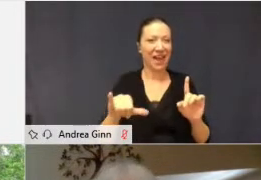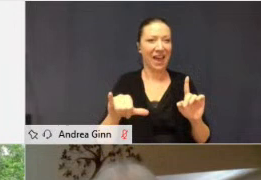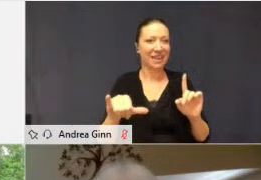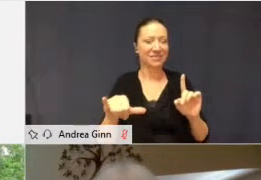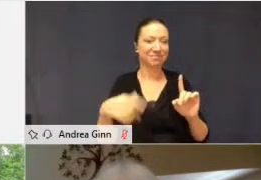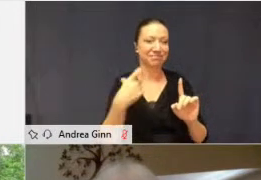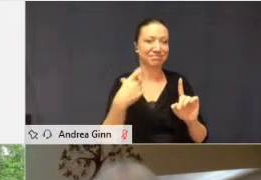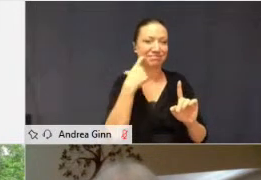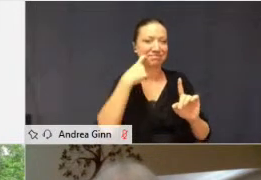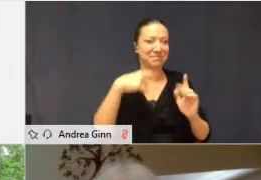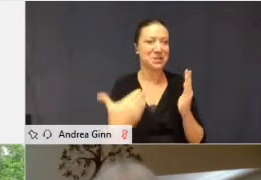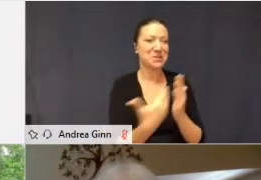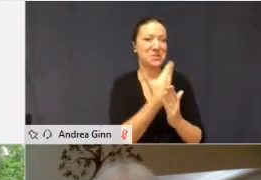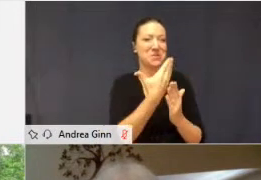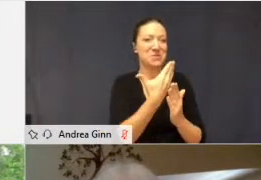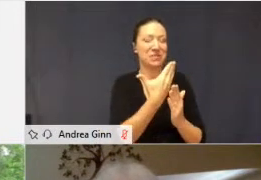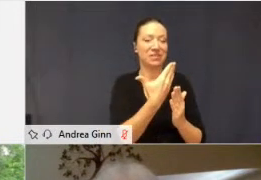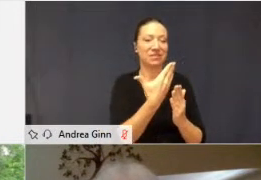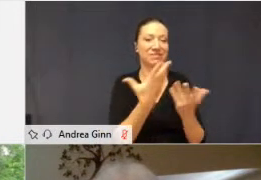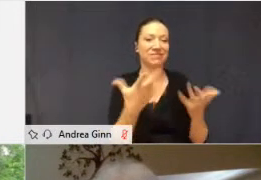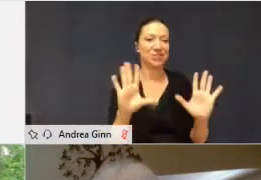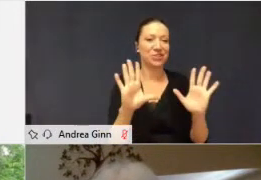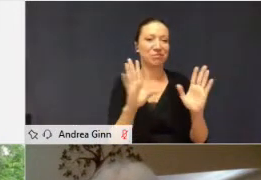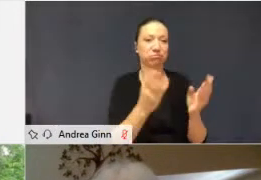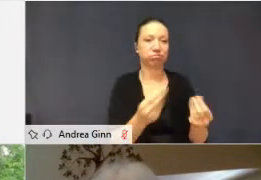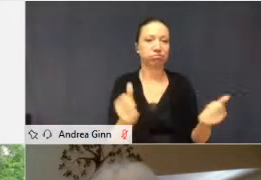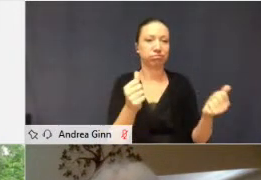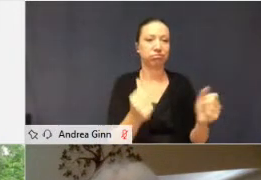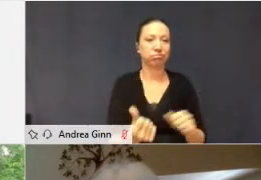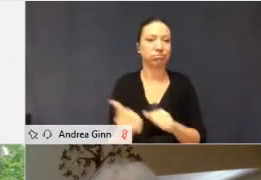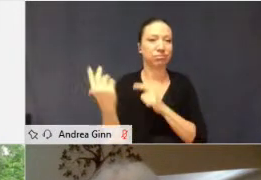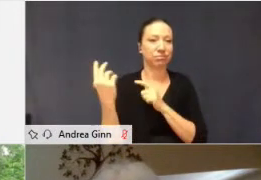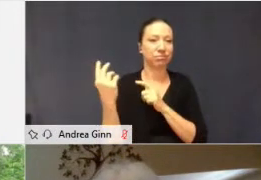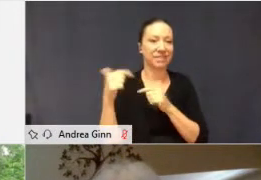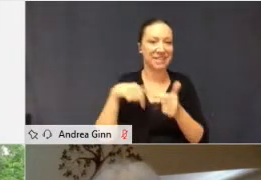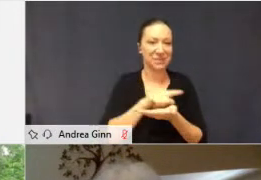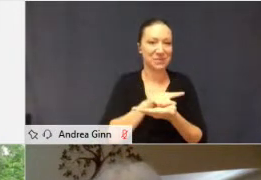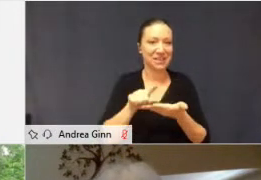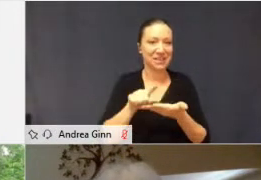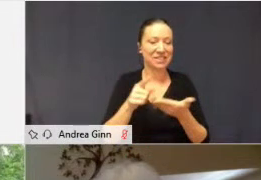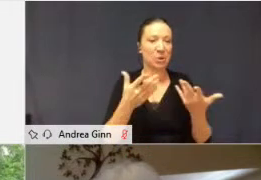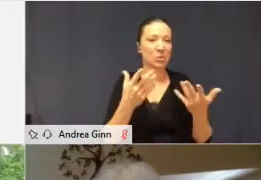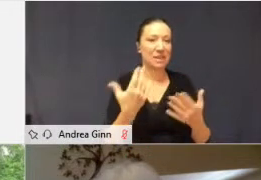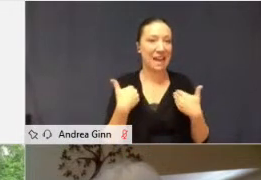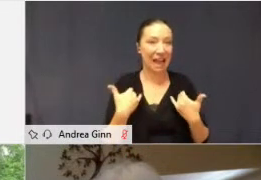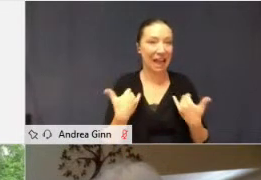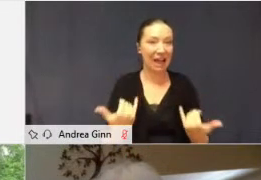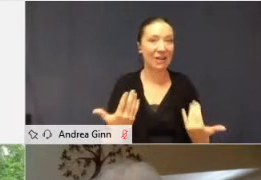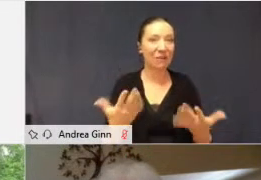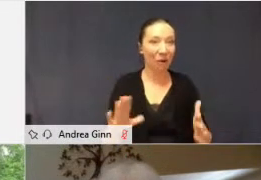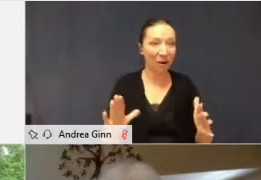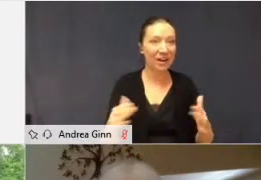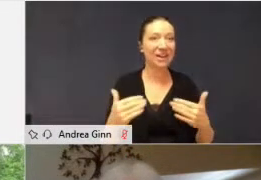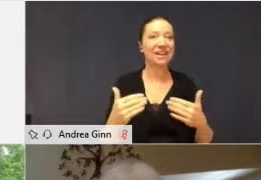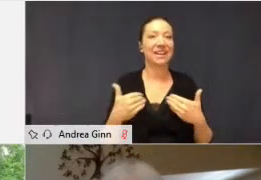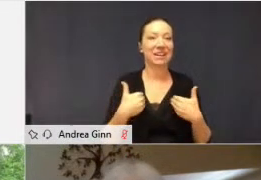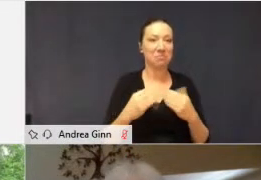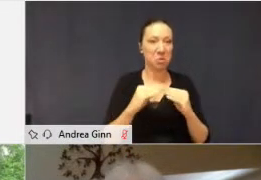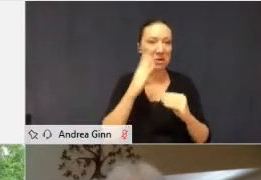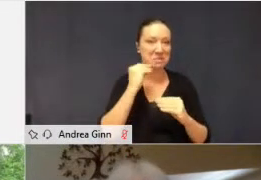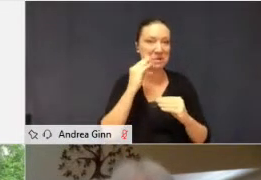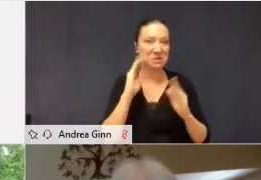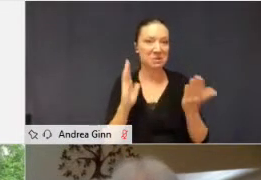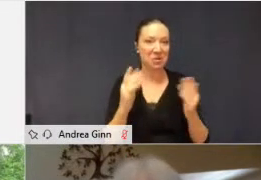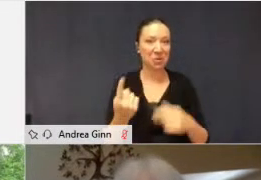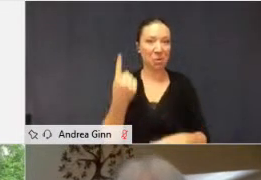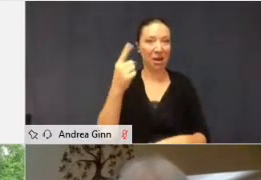distinction this week when, yeah, so now you're this, you already have seniority over one other member, and it doesn't take long to rise